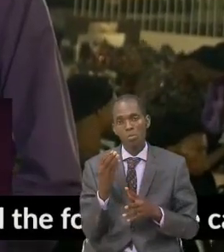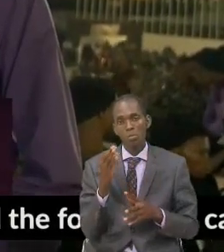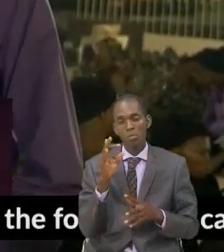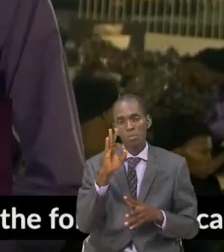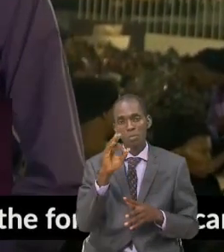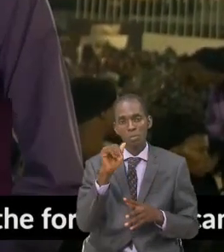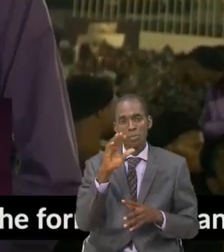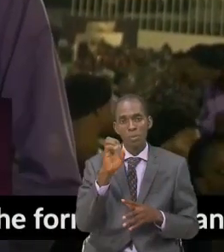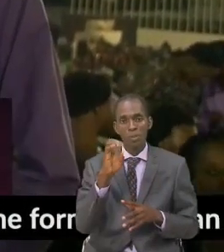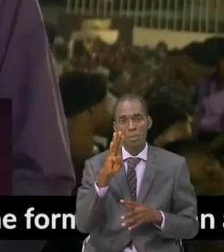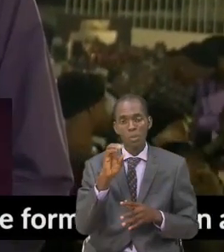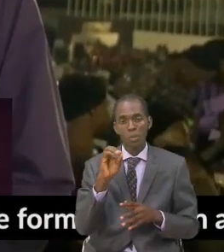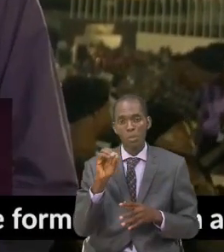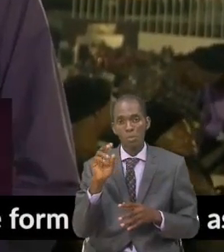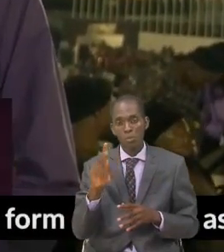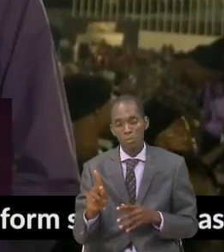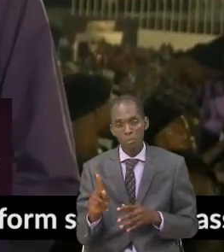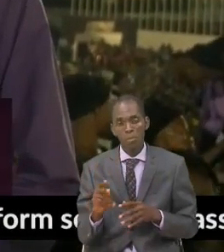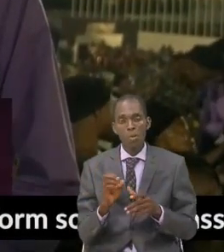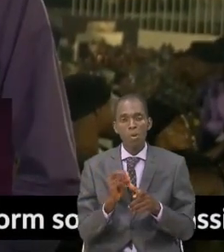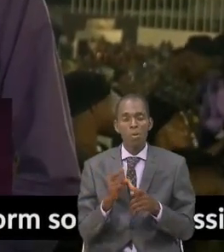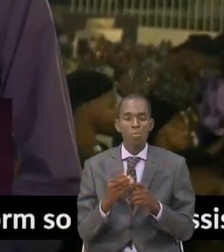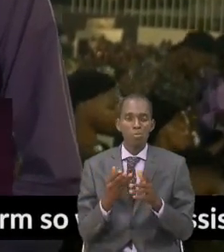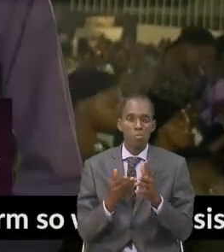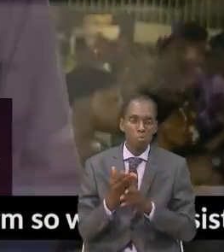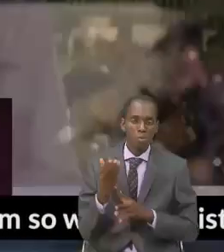Follow the WhatsApp link.